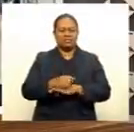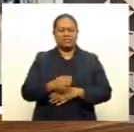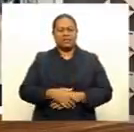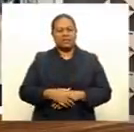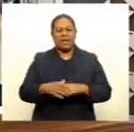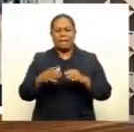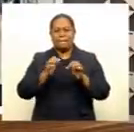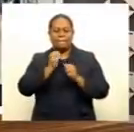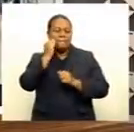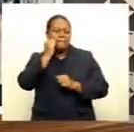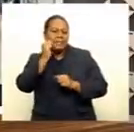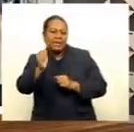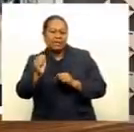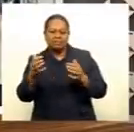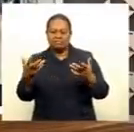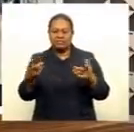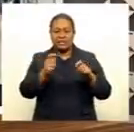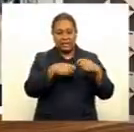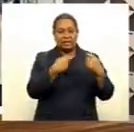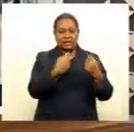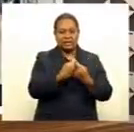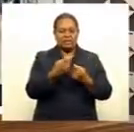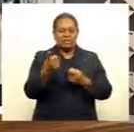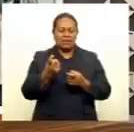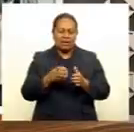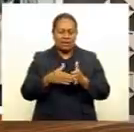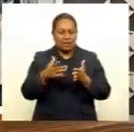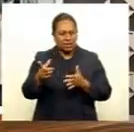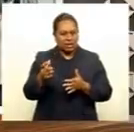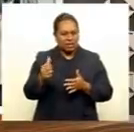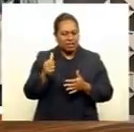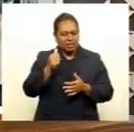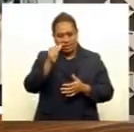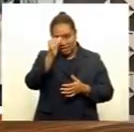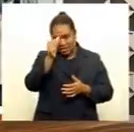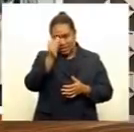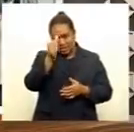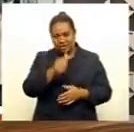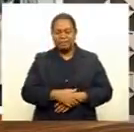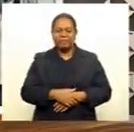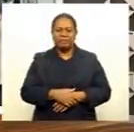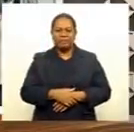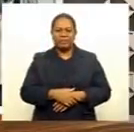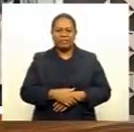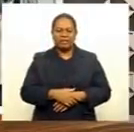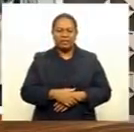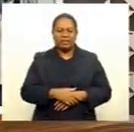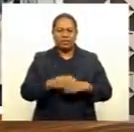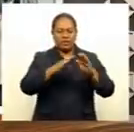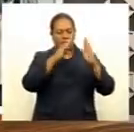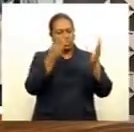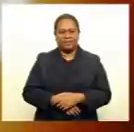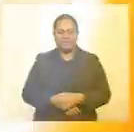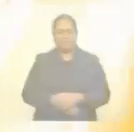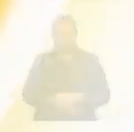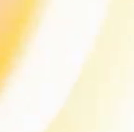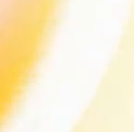and on top of the world. They defeated cricketing titans India in a fairy tale finish to the inaugural World Test